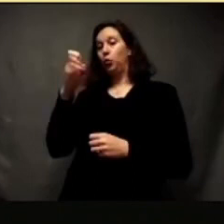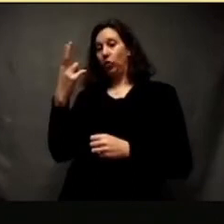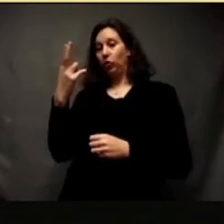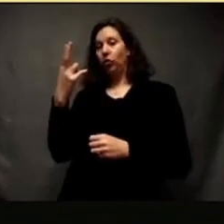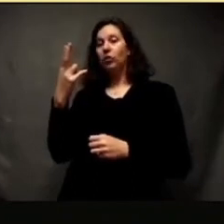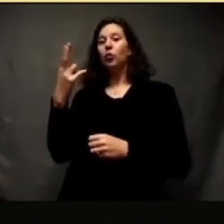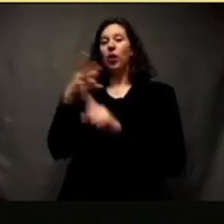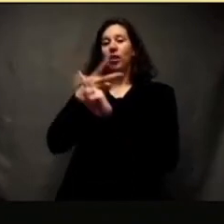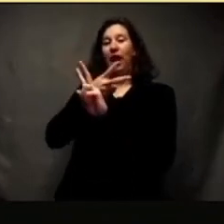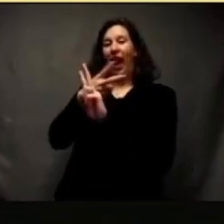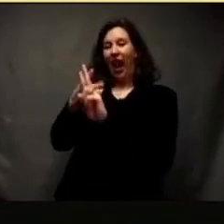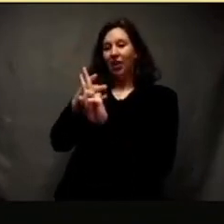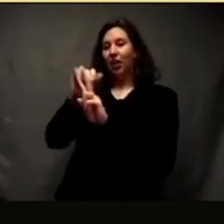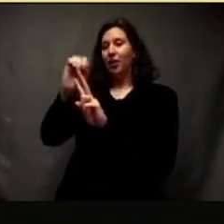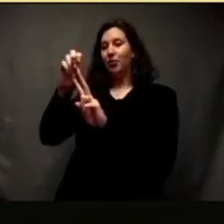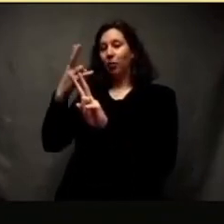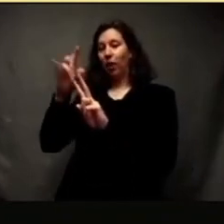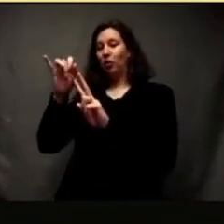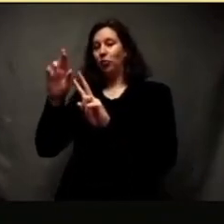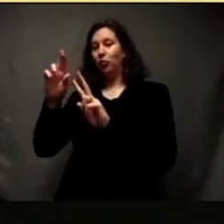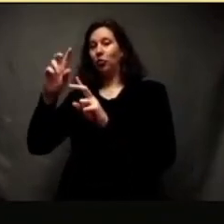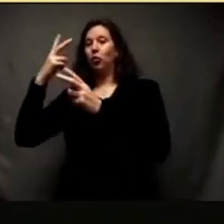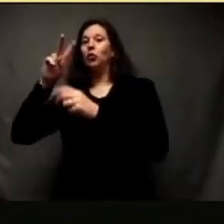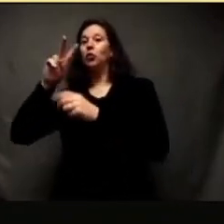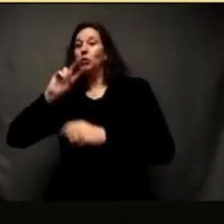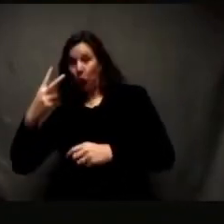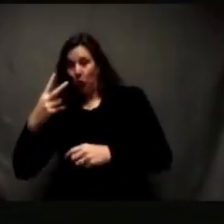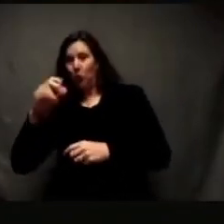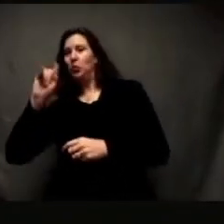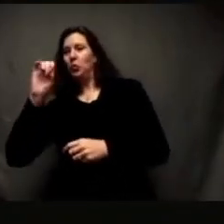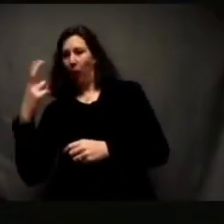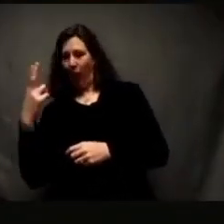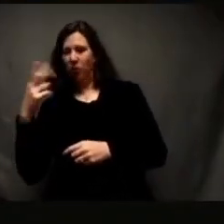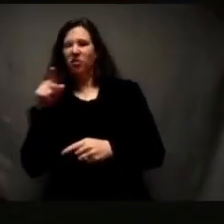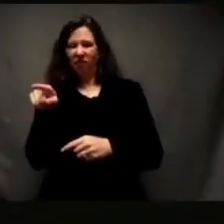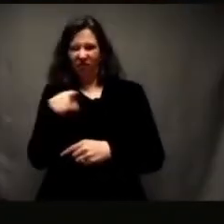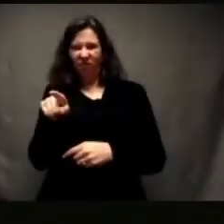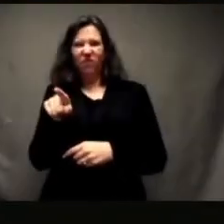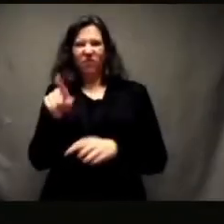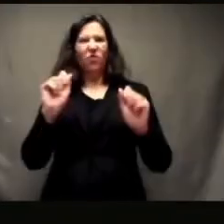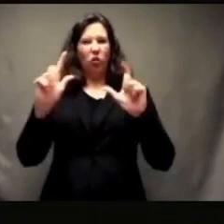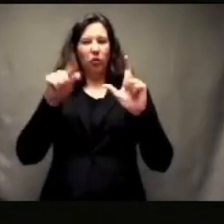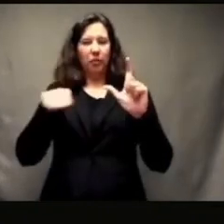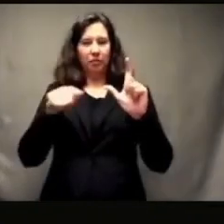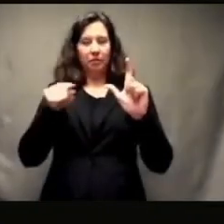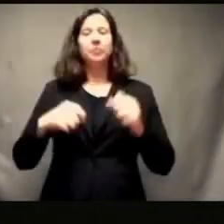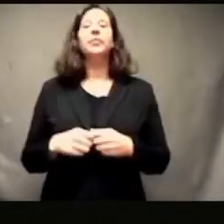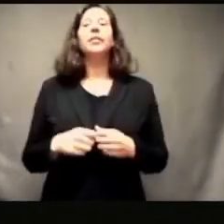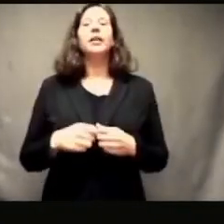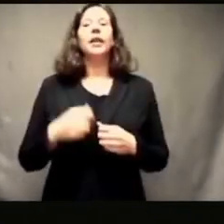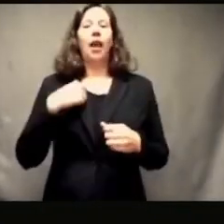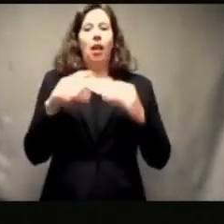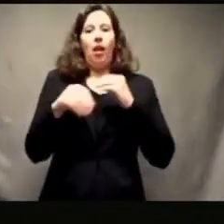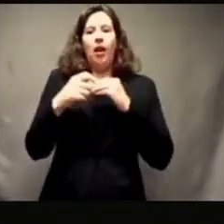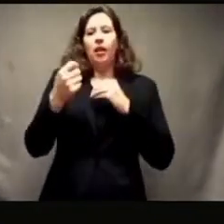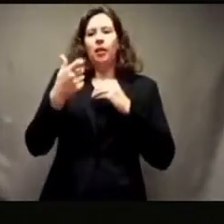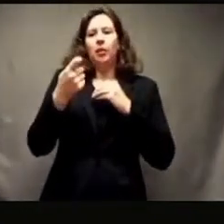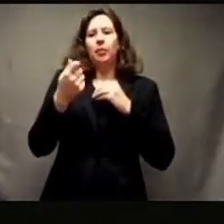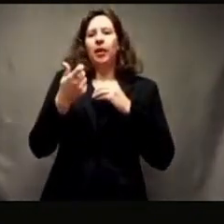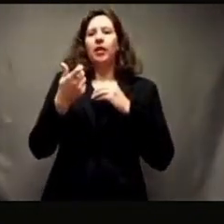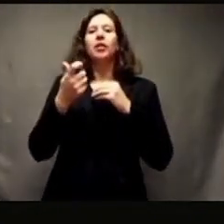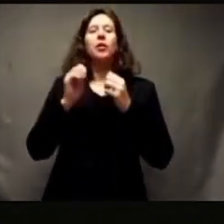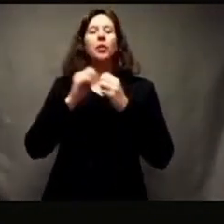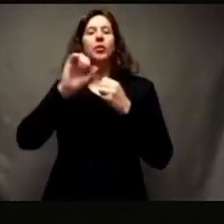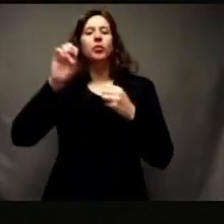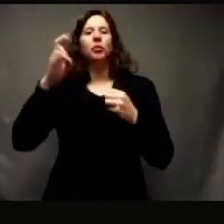hashtag ScratchJr2Scratch. Great, thanks so much. And I'll add a little bit on ScratchJr Connect, because we'll talk